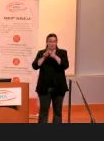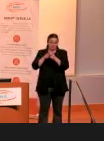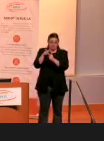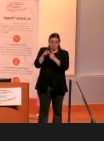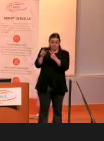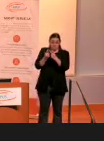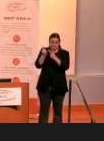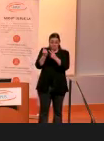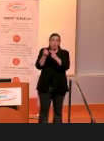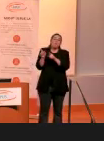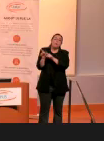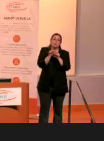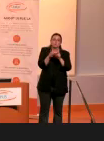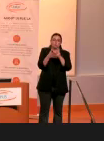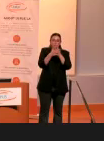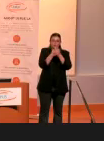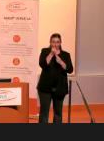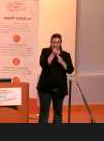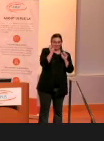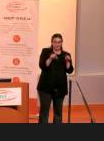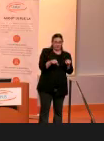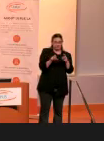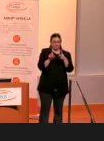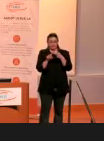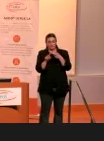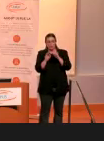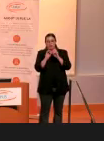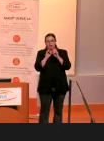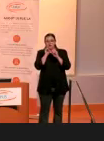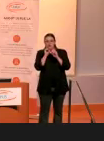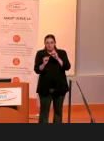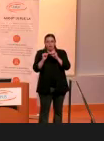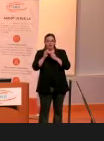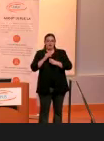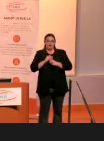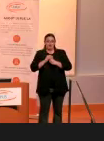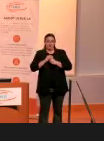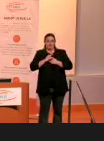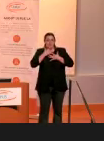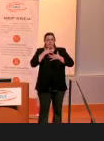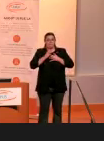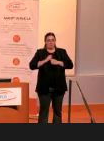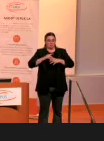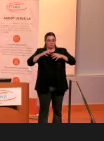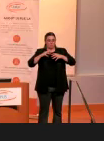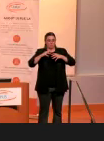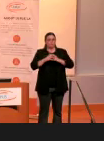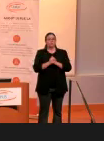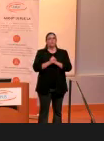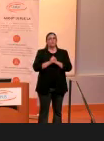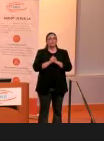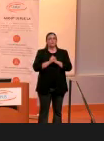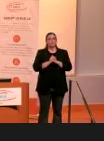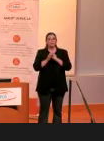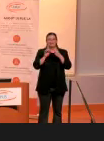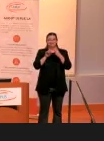1, which is a non-inflammatory condition that does not respond to steroids or standard immune